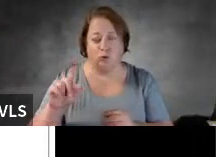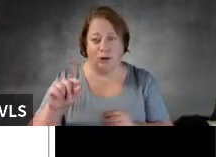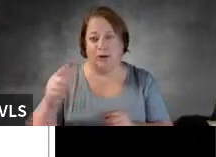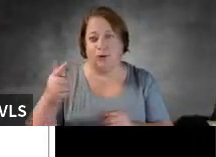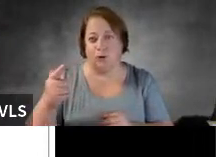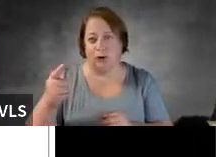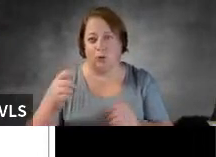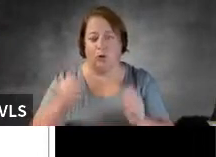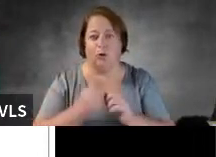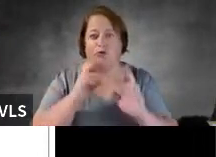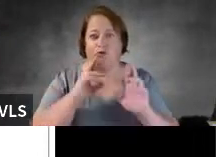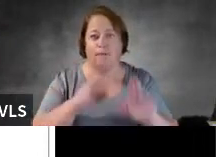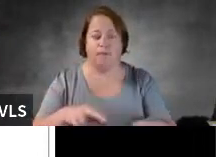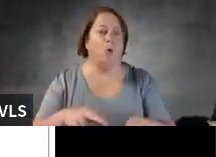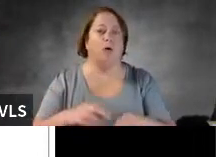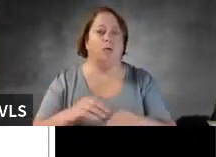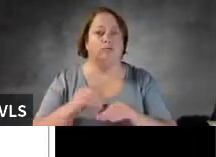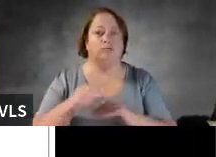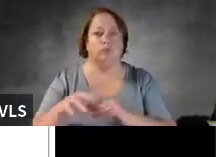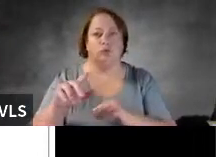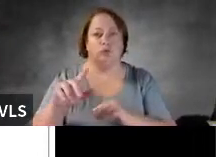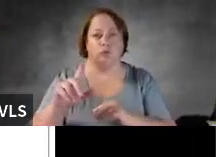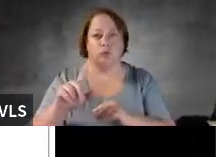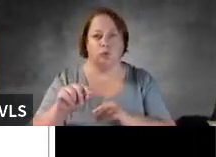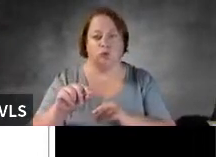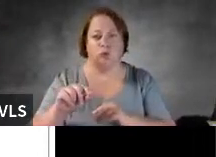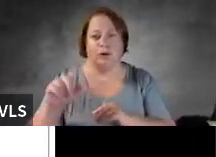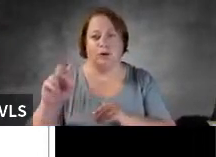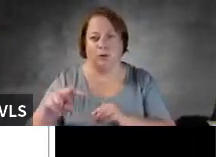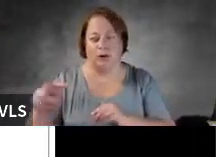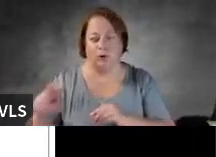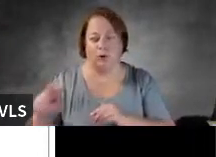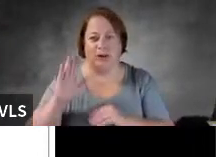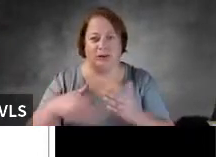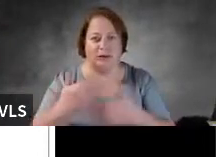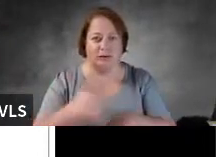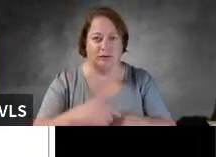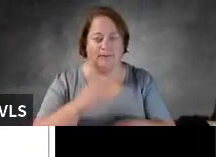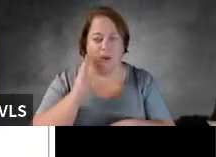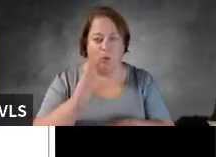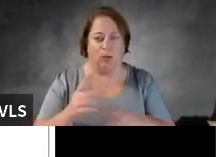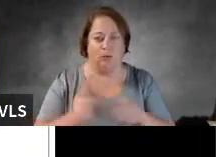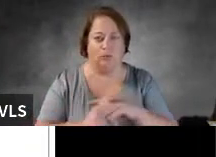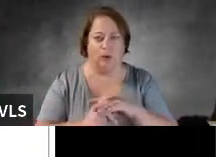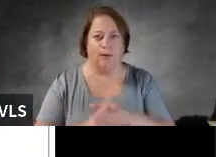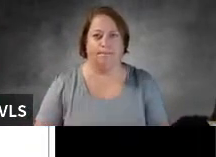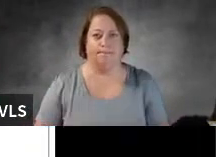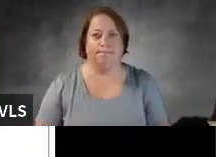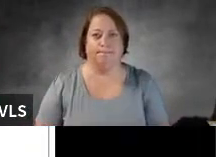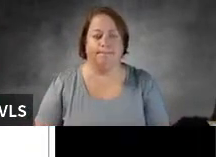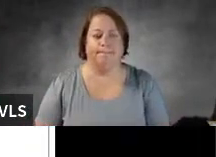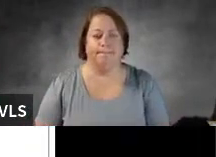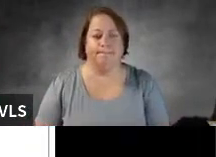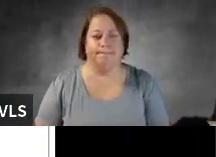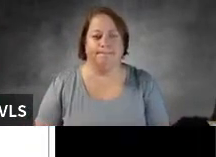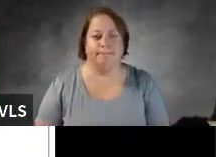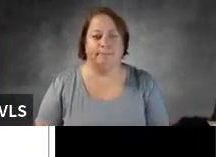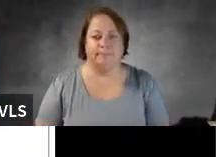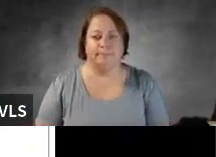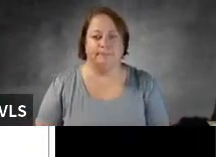with a report to be issued in 2022. So that's the next time that will be coming up. Next slide,